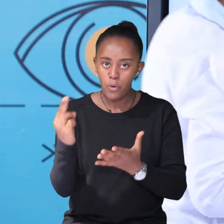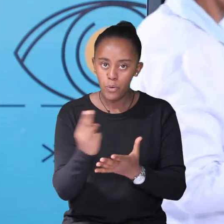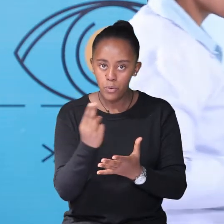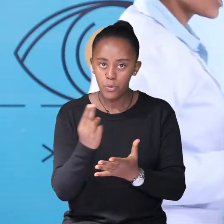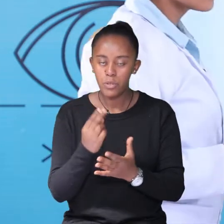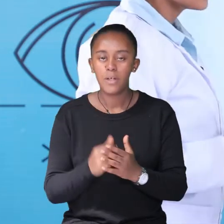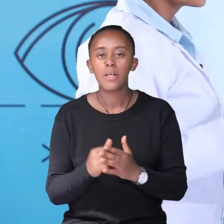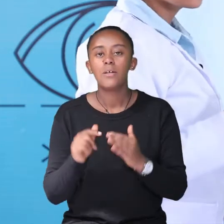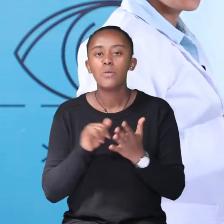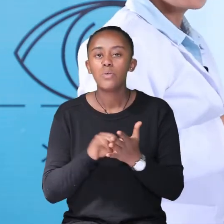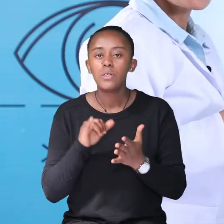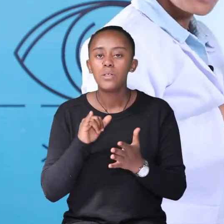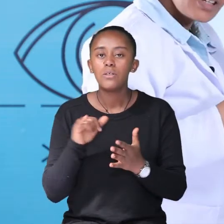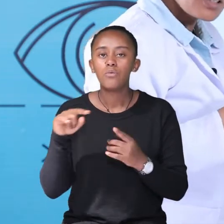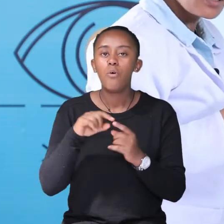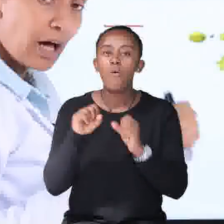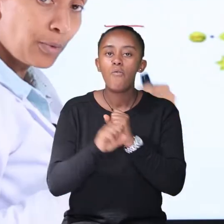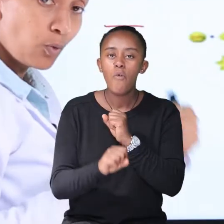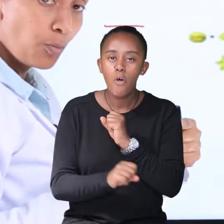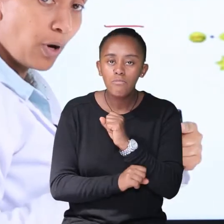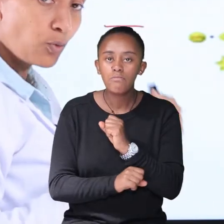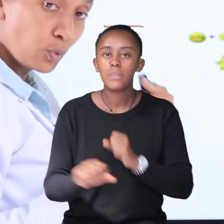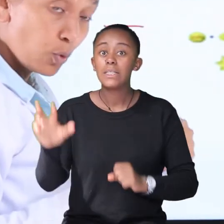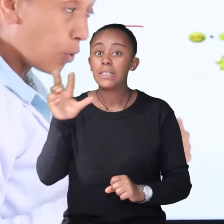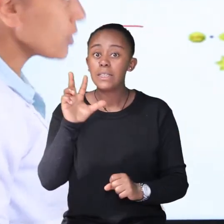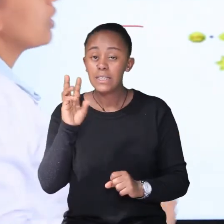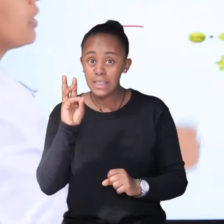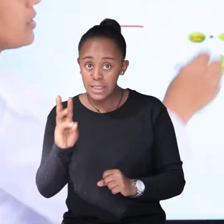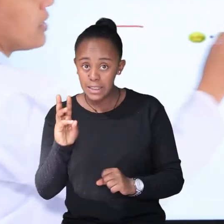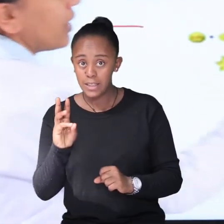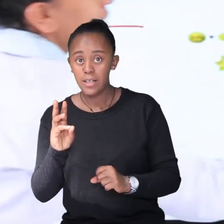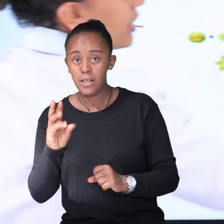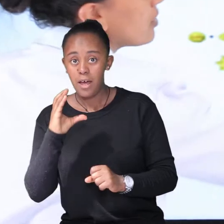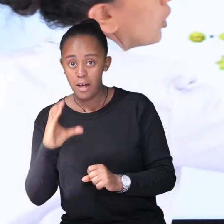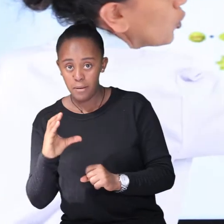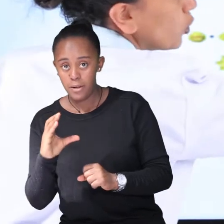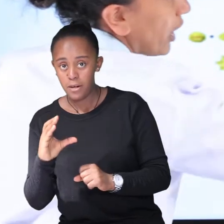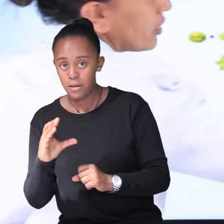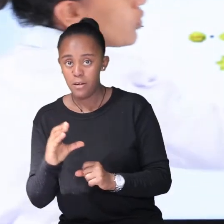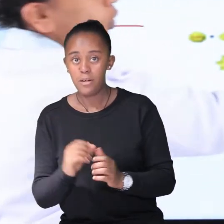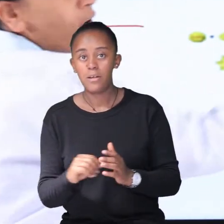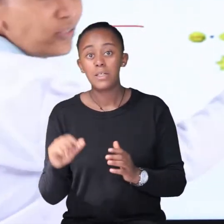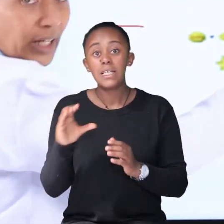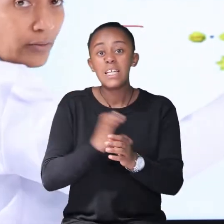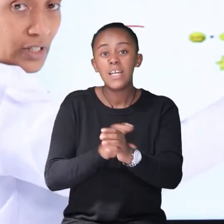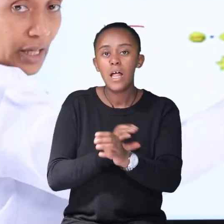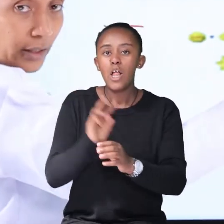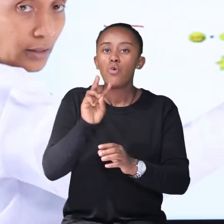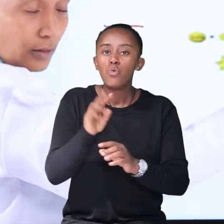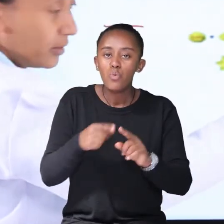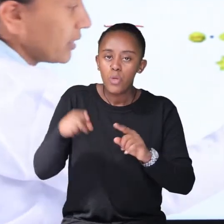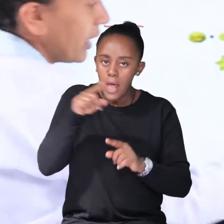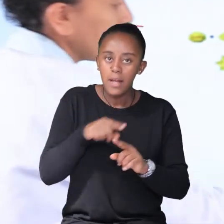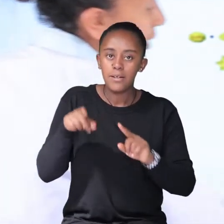precursor, so that to form 6-carbon compound glucose, the cell need 2 turns of Kelvin